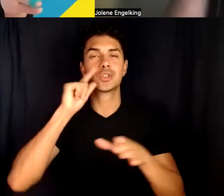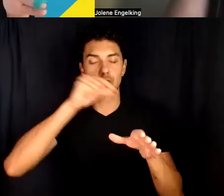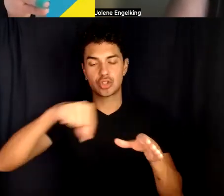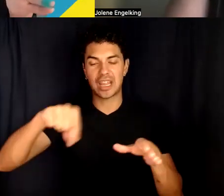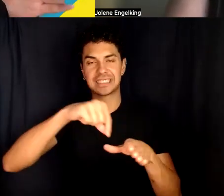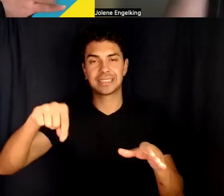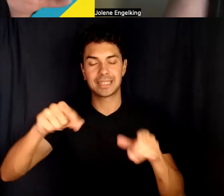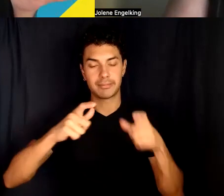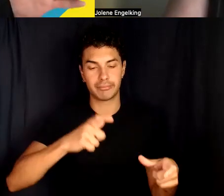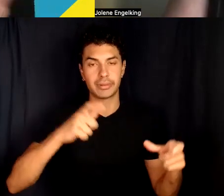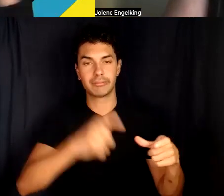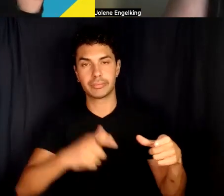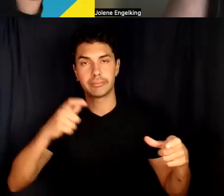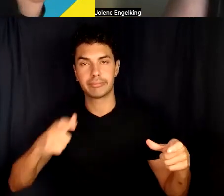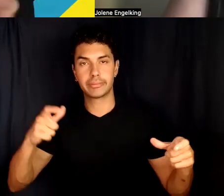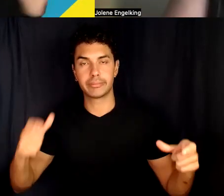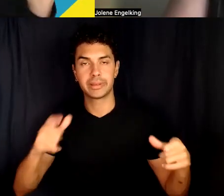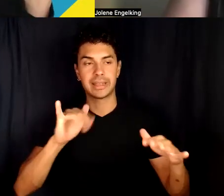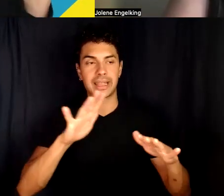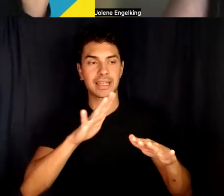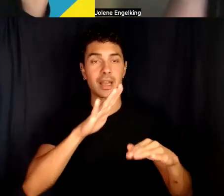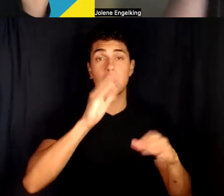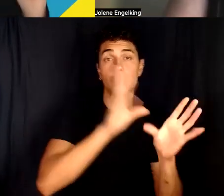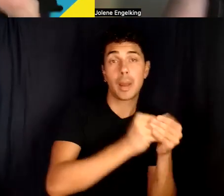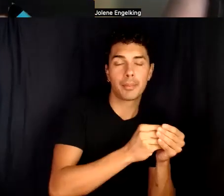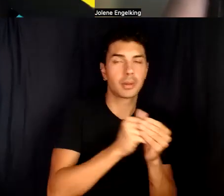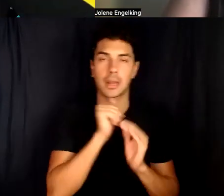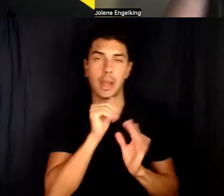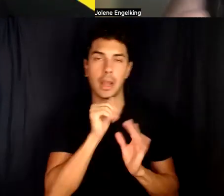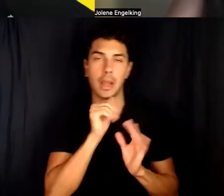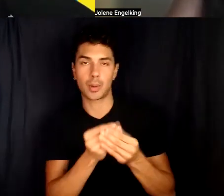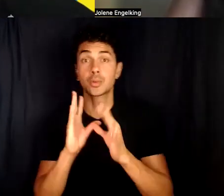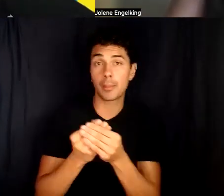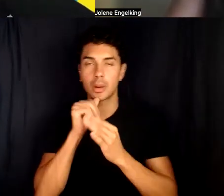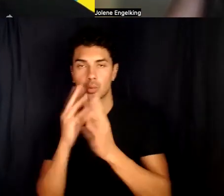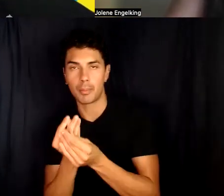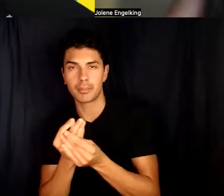also the state of Montana, Polson, Montana. And